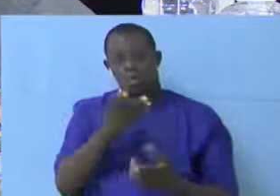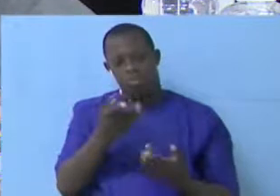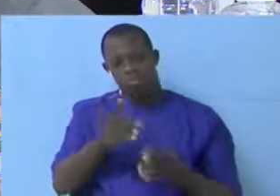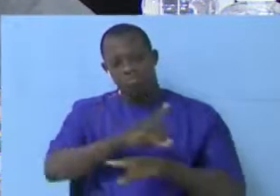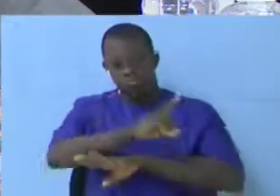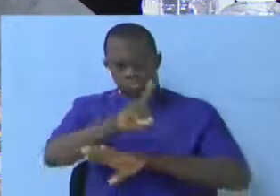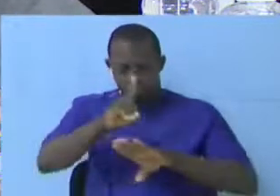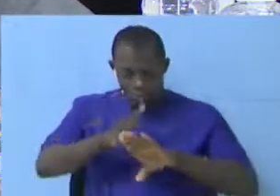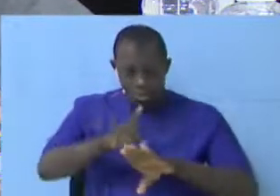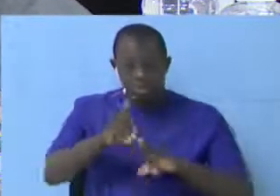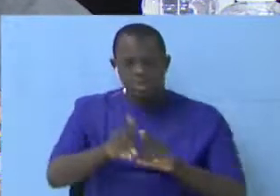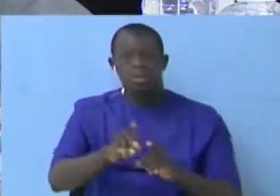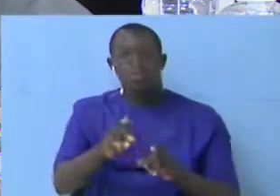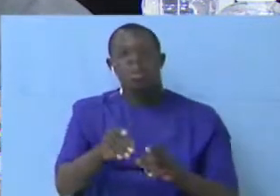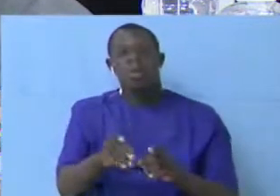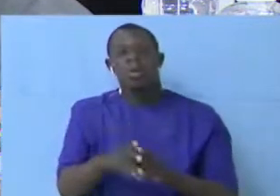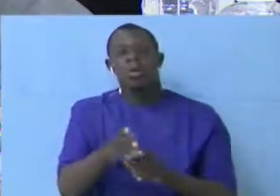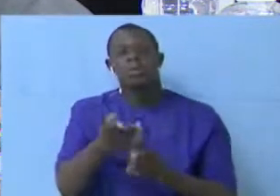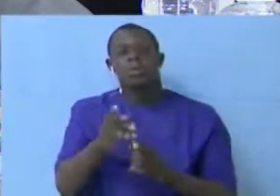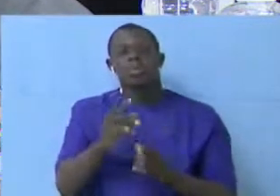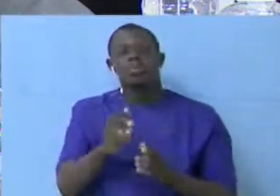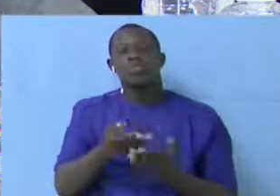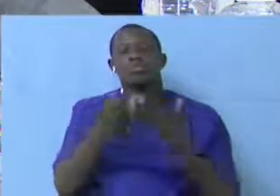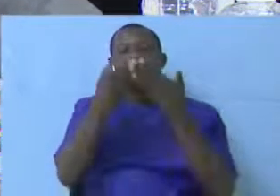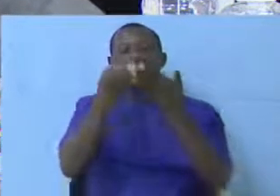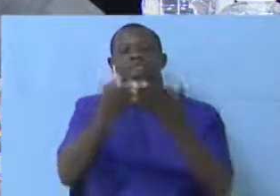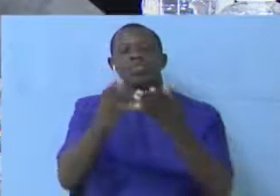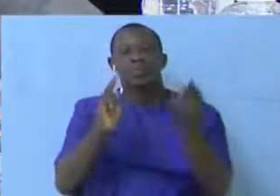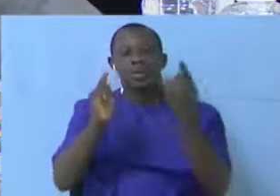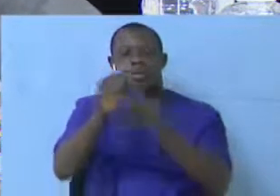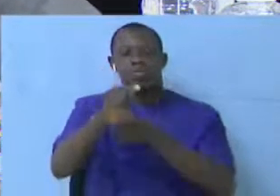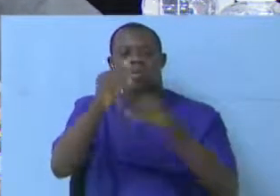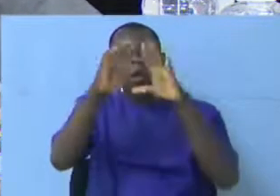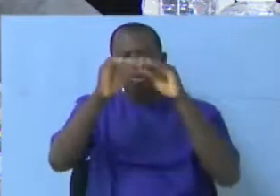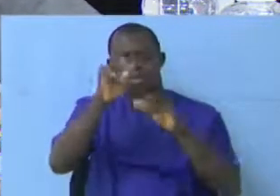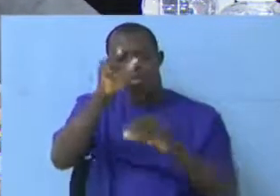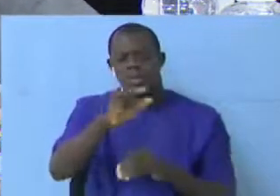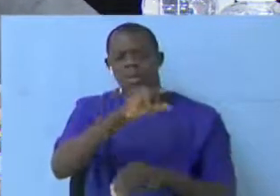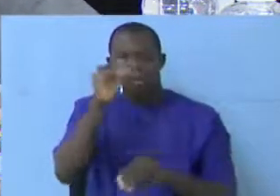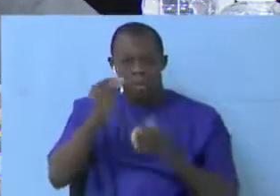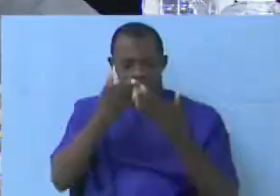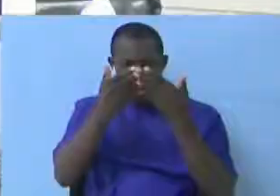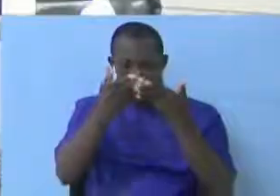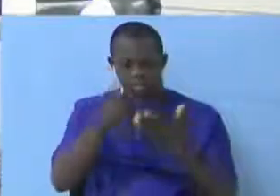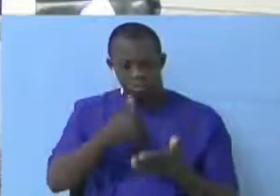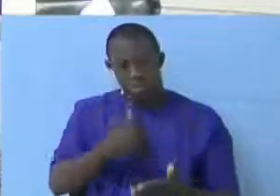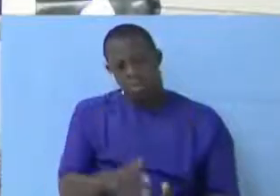police station who handed you the 50 individuals? If you can just give me the name.